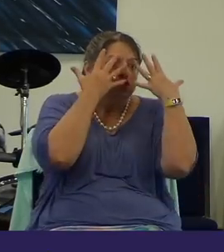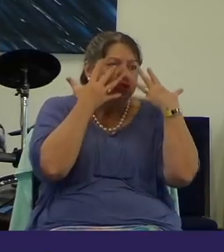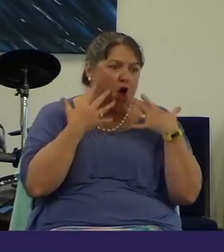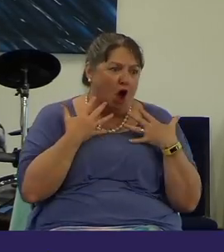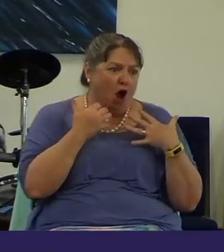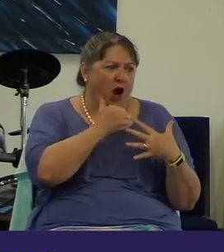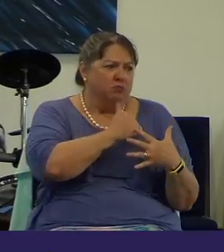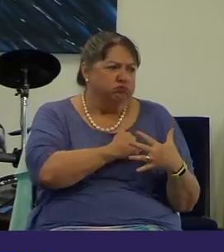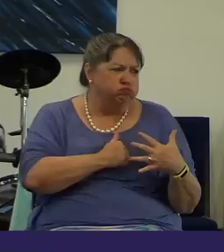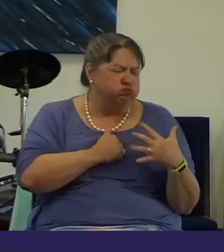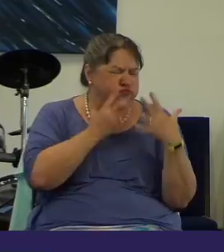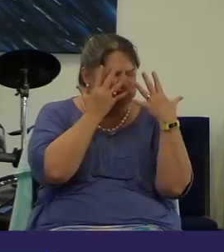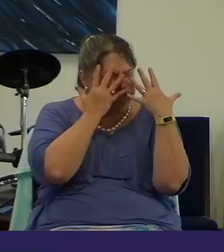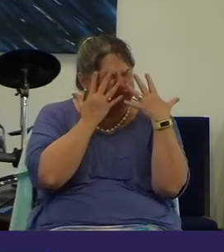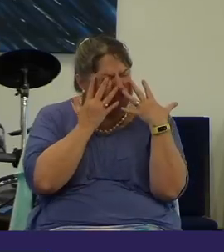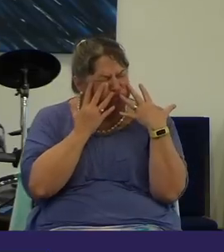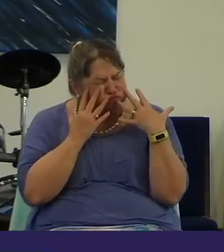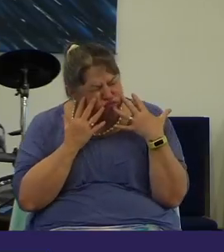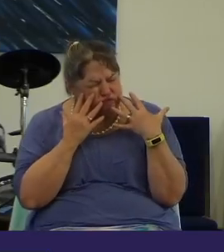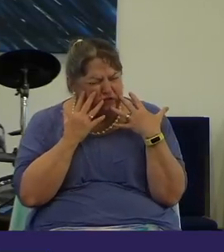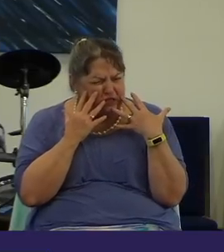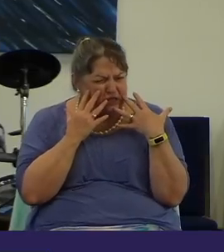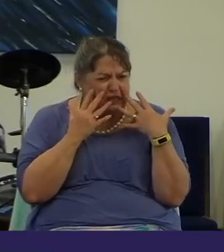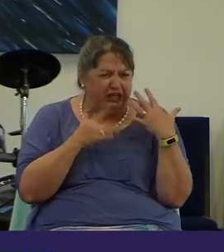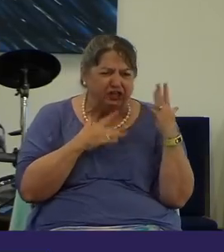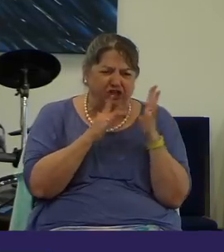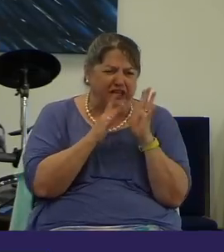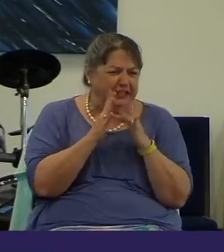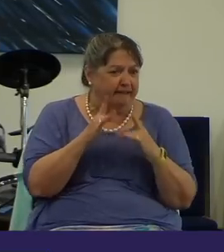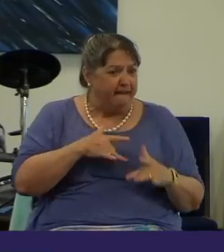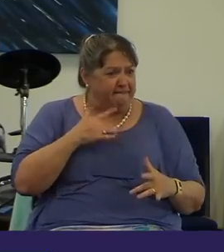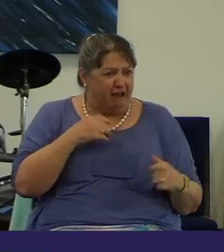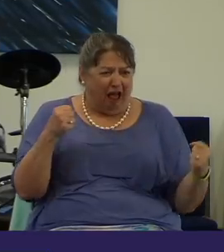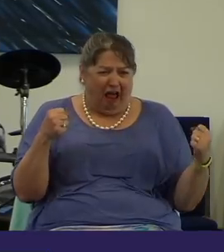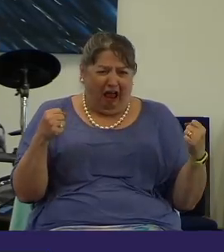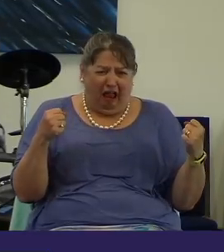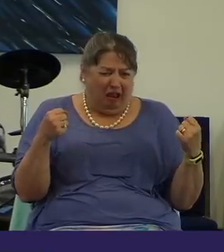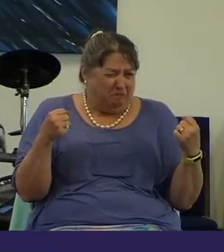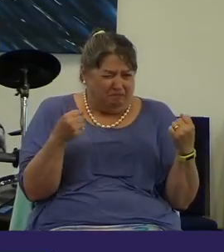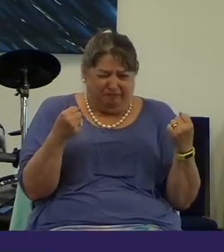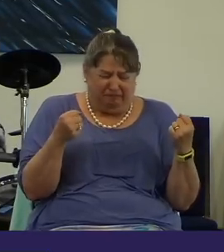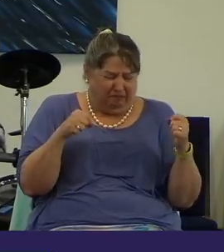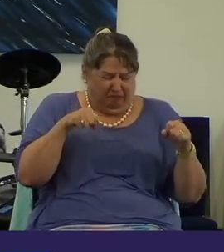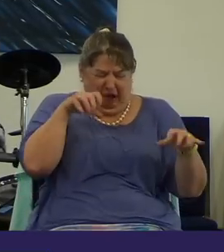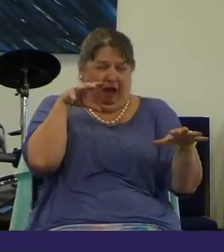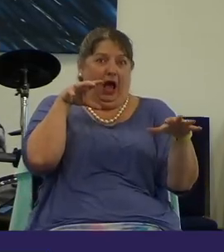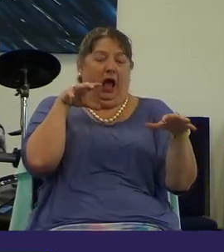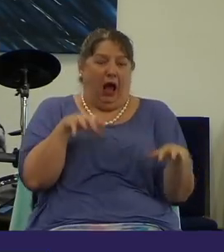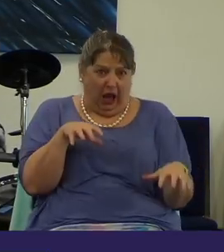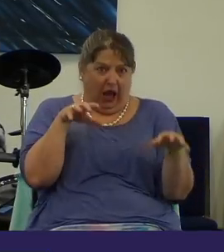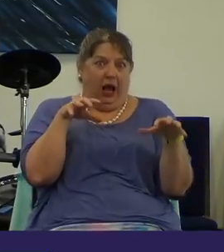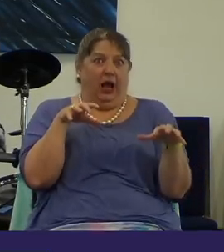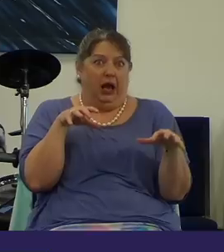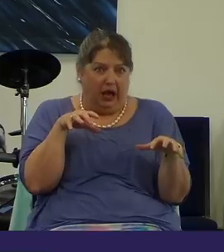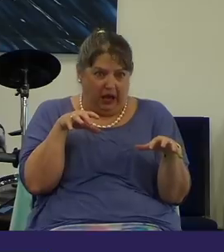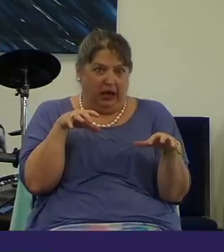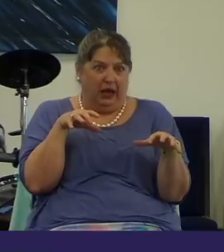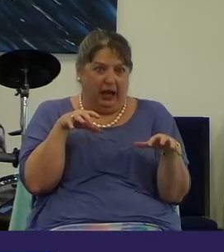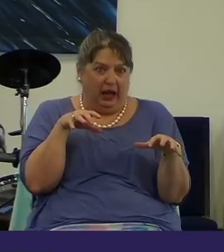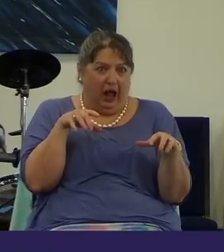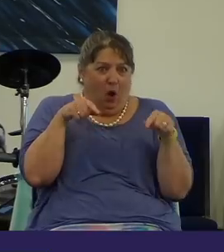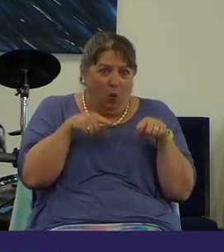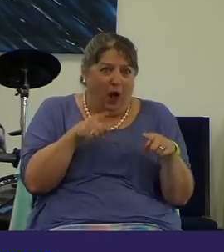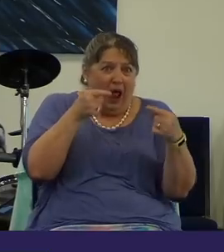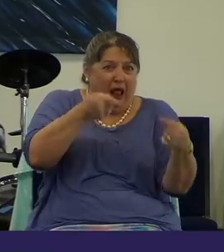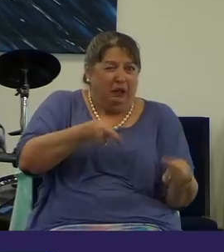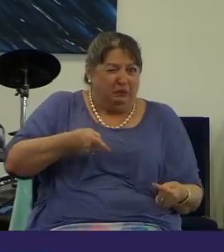troubled, and the word sorrow there means to be horrified. Same Greek word, he was horrified as he wrestled with